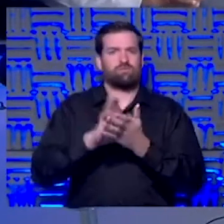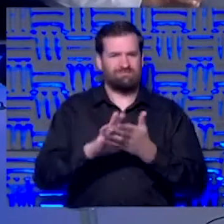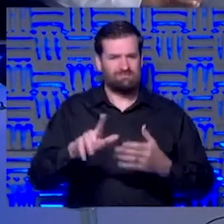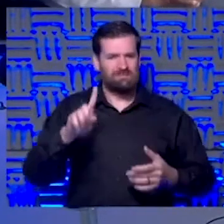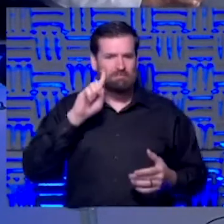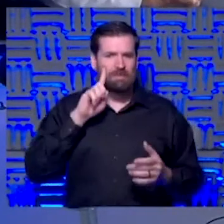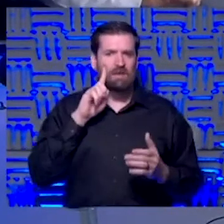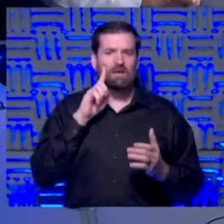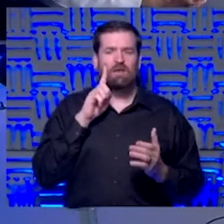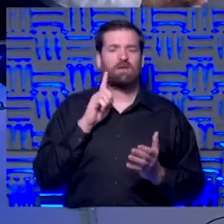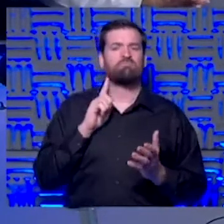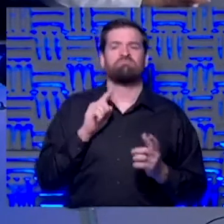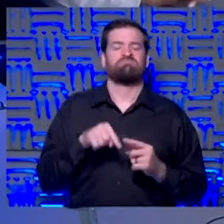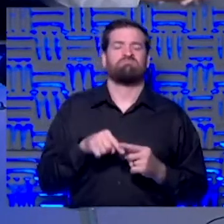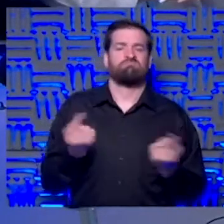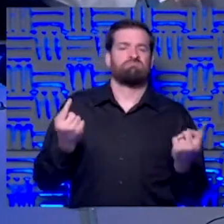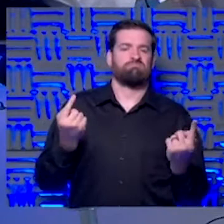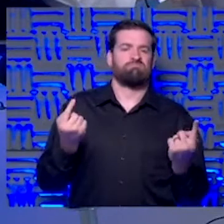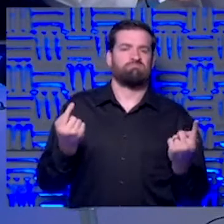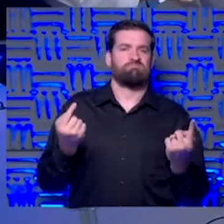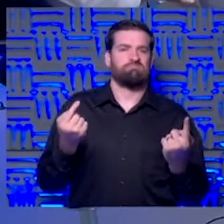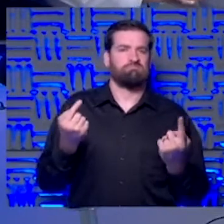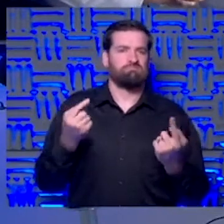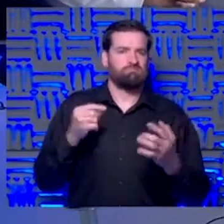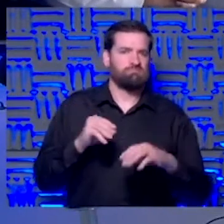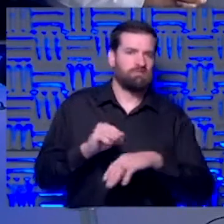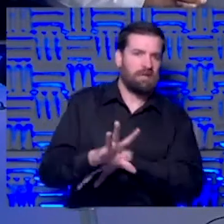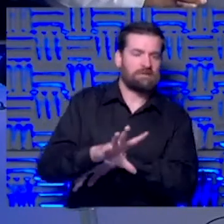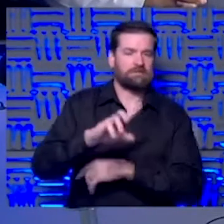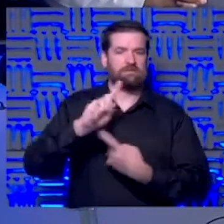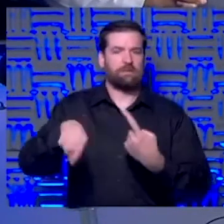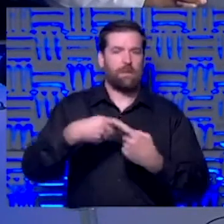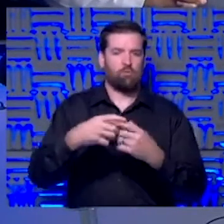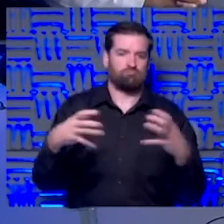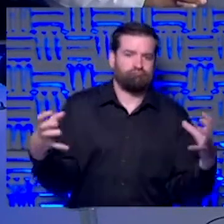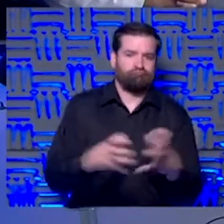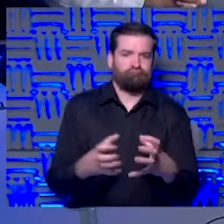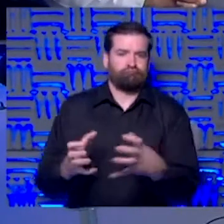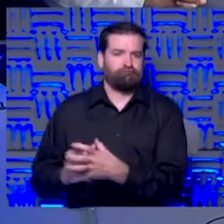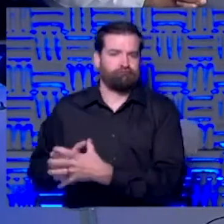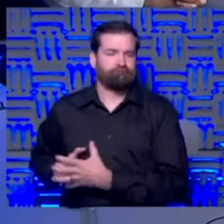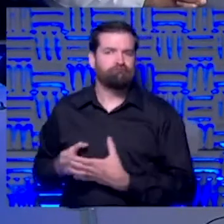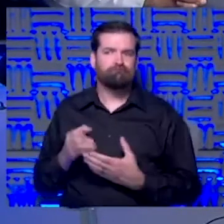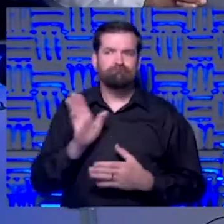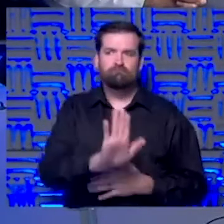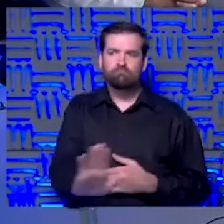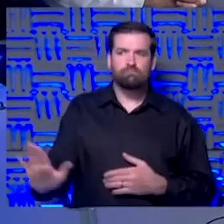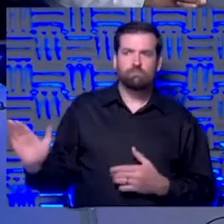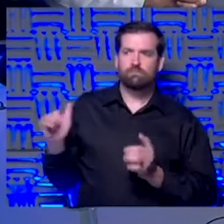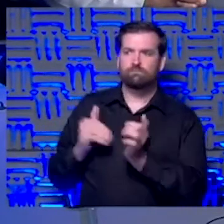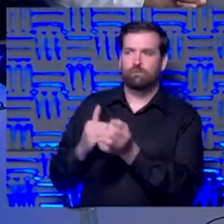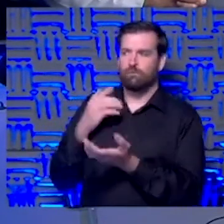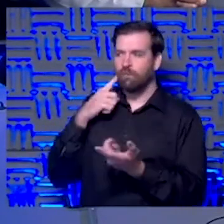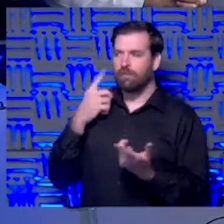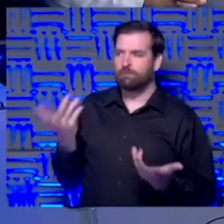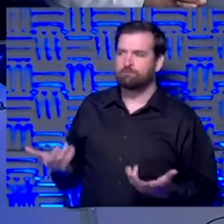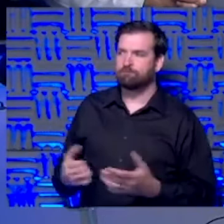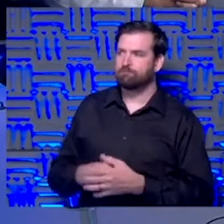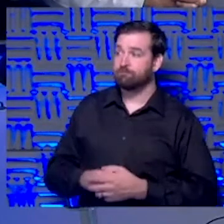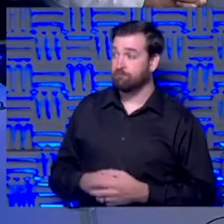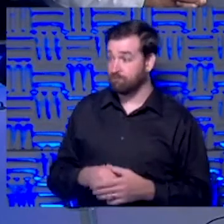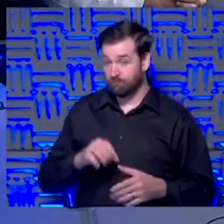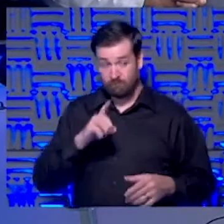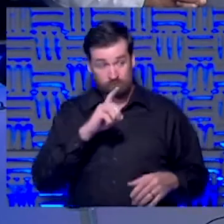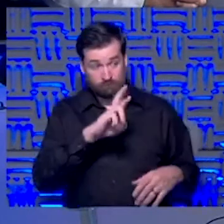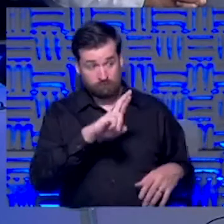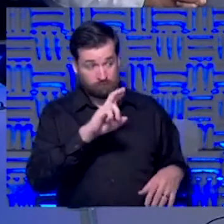going against the advice on cohorting and exposure. What do the doctors think? Dr.